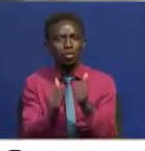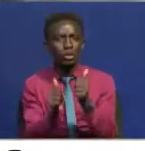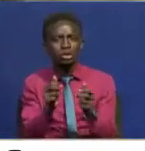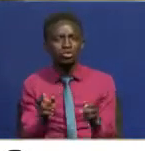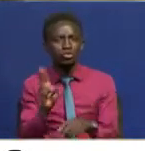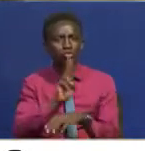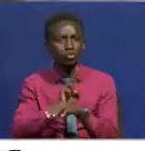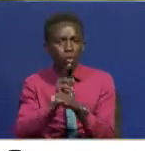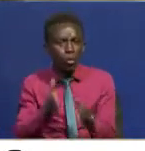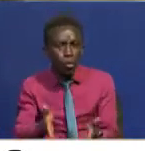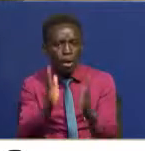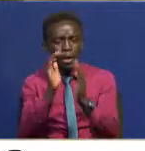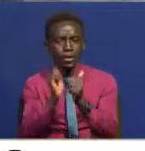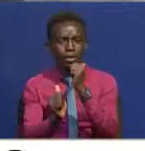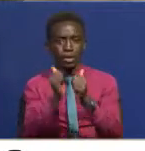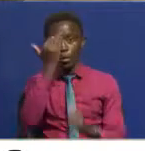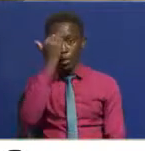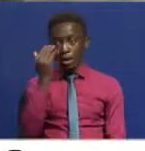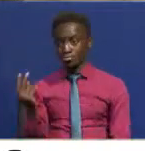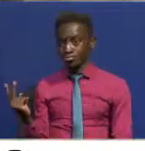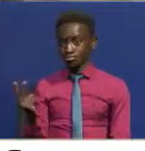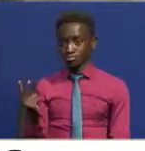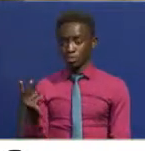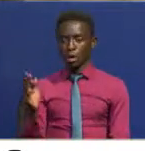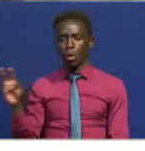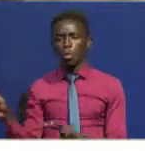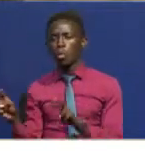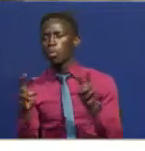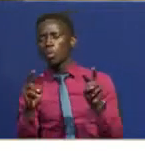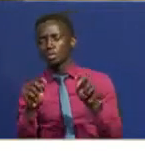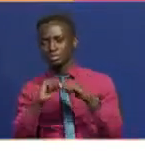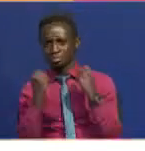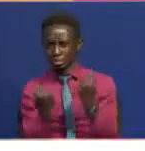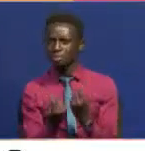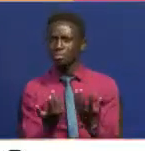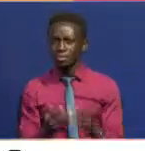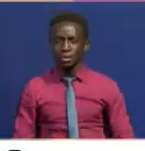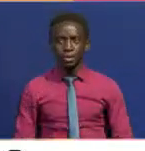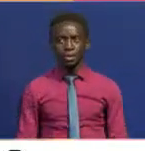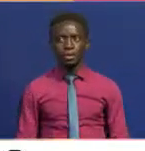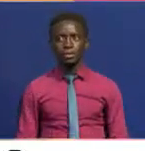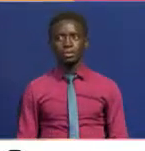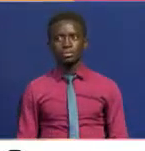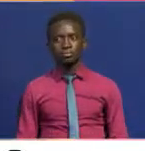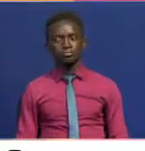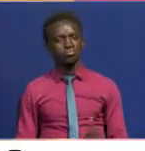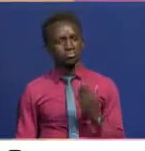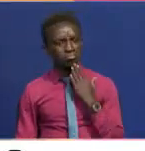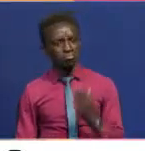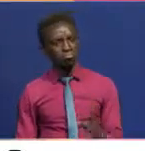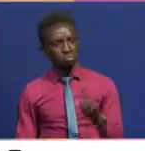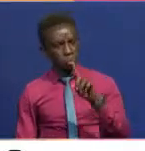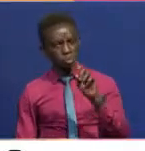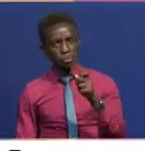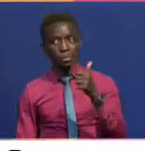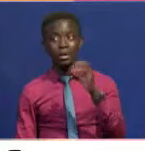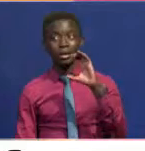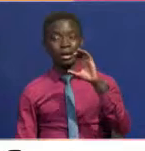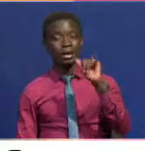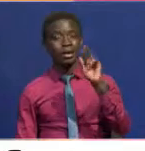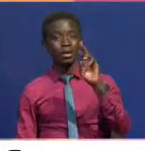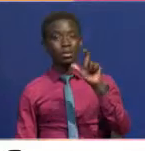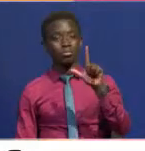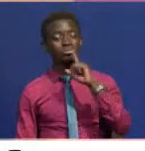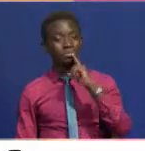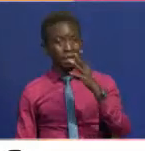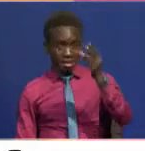are going to be observing everyone in the team. Yeah, thank you for that question. And maybe to add to what Carol was saying, learning Tchoukball is